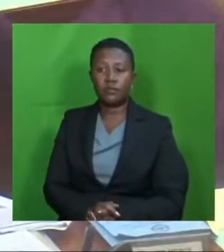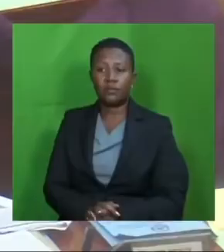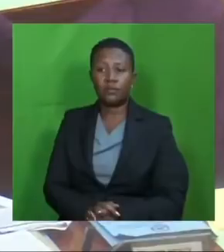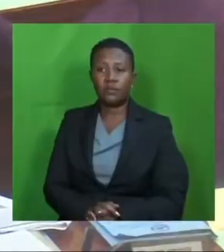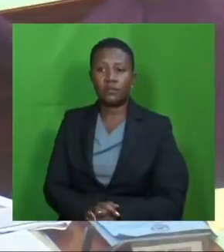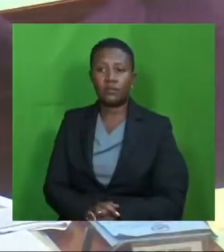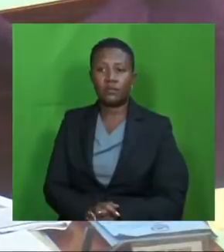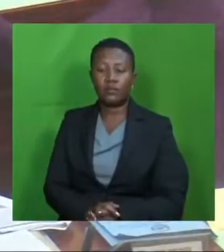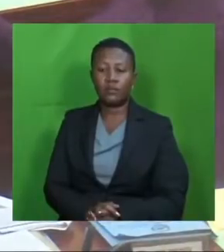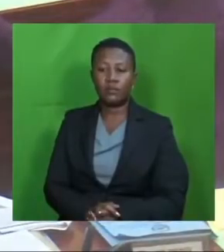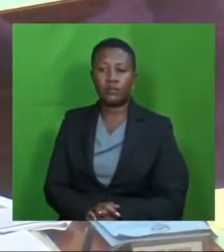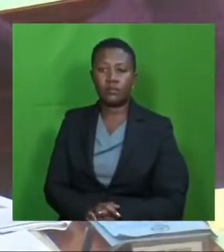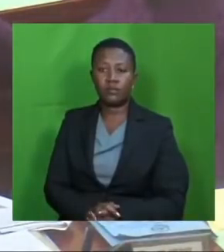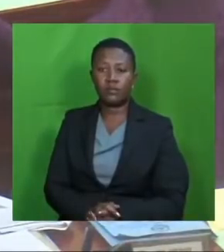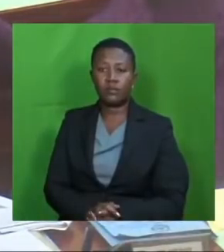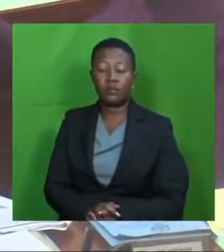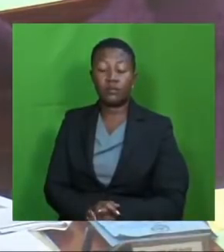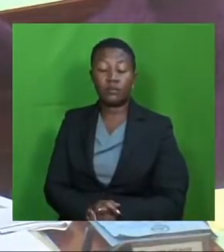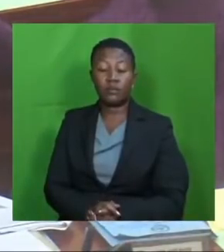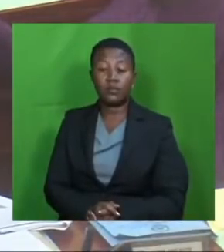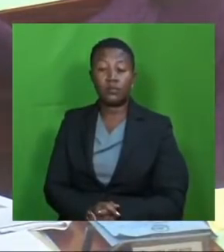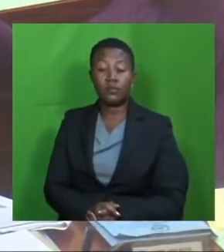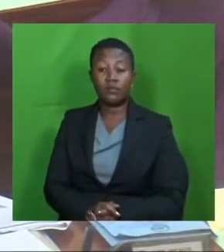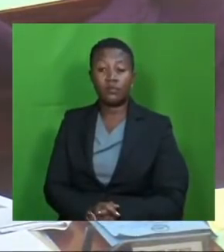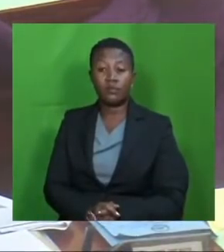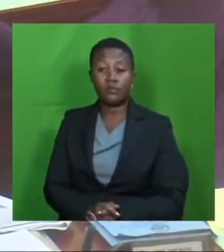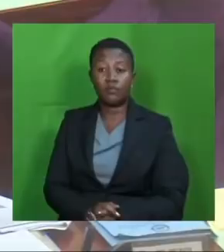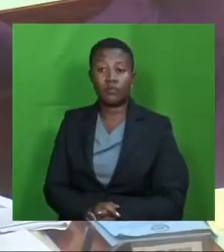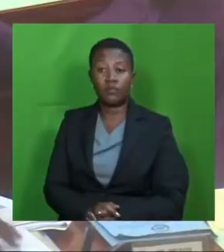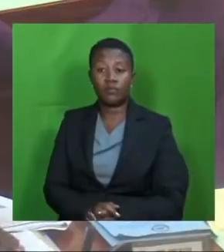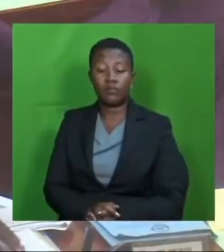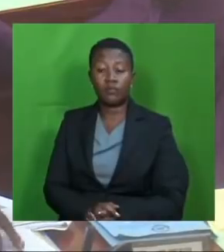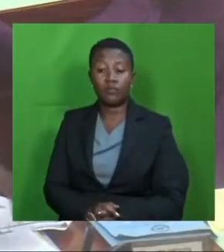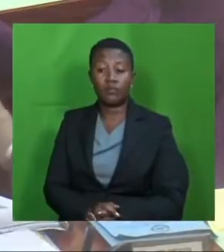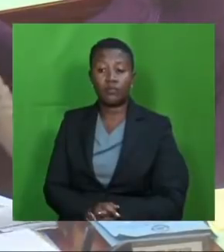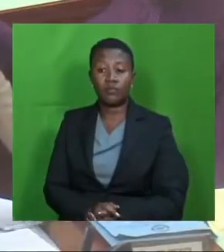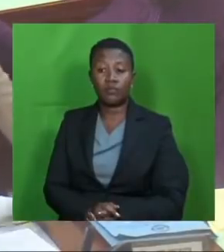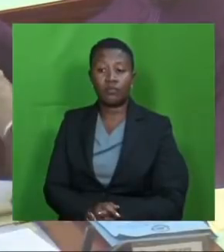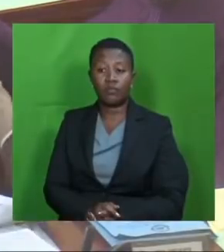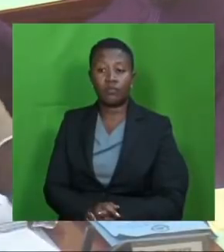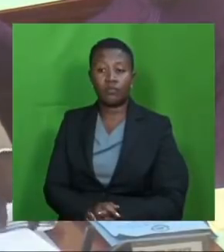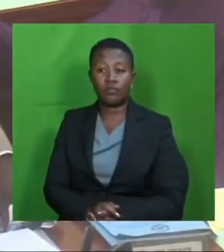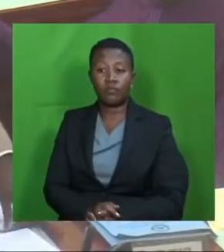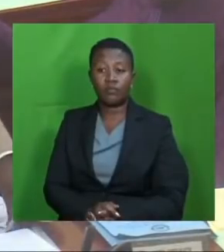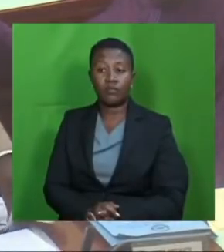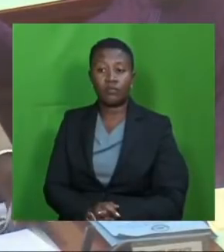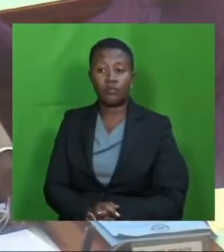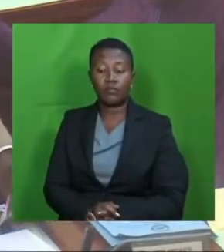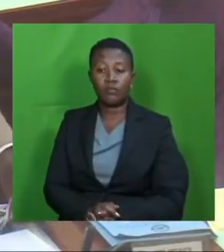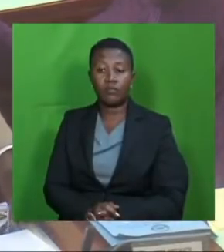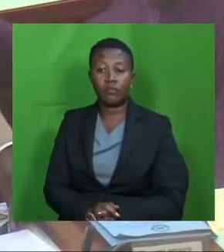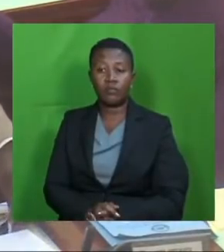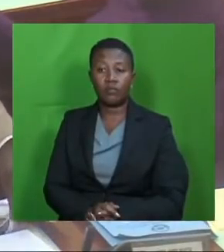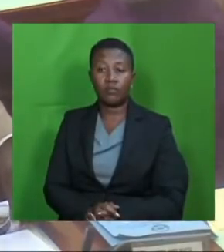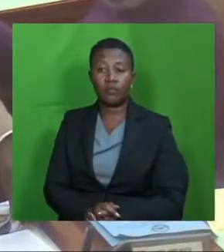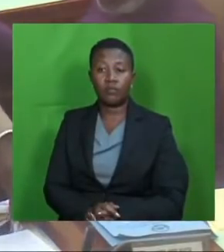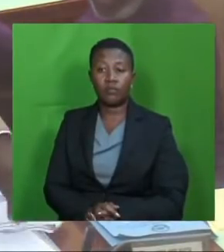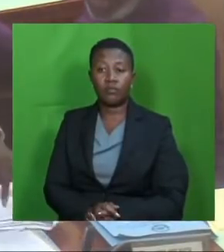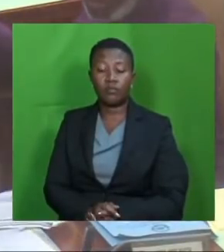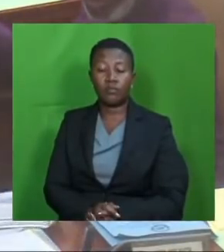I'll disappoint you because I'm concluding, Mr. Speaker. I know that you are time